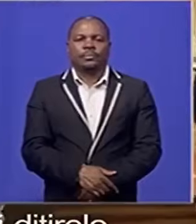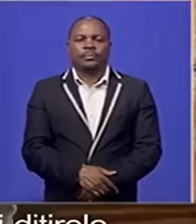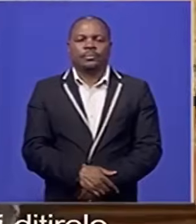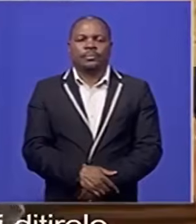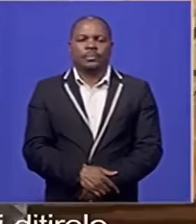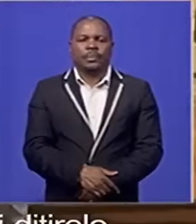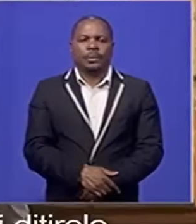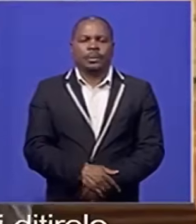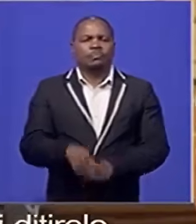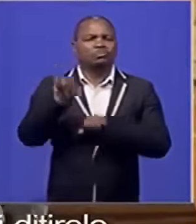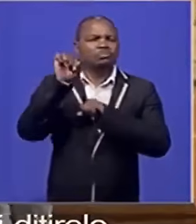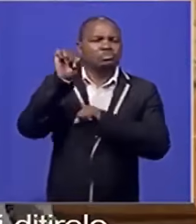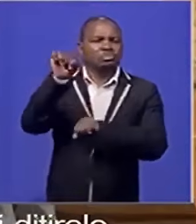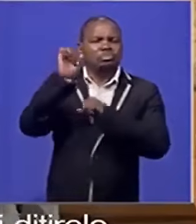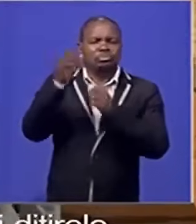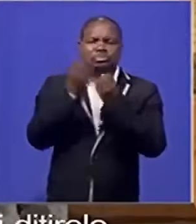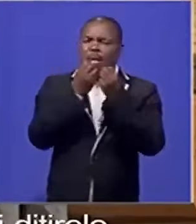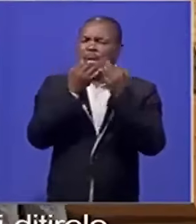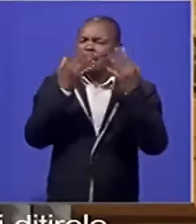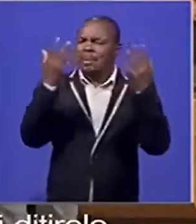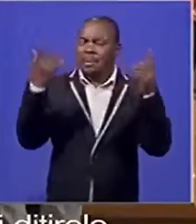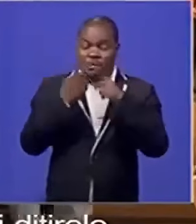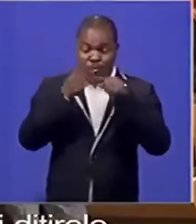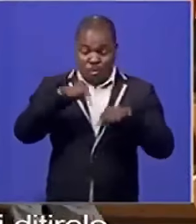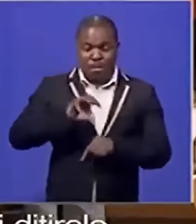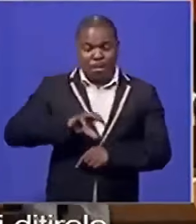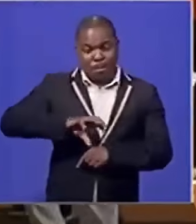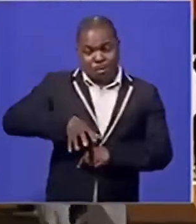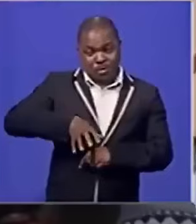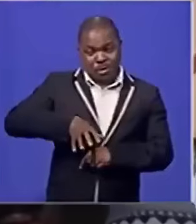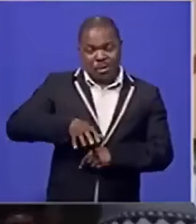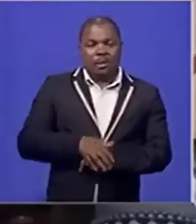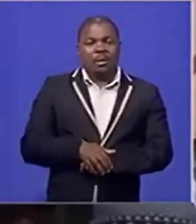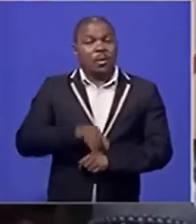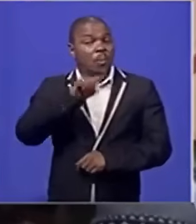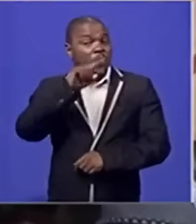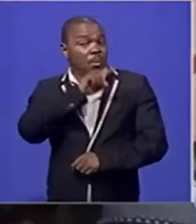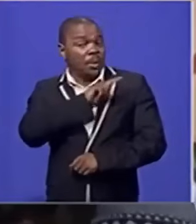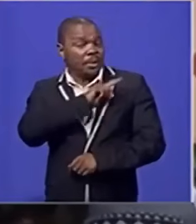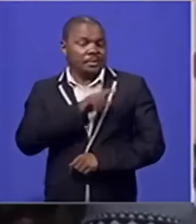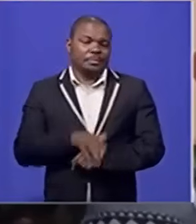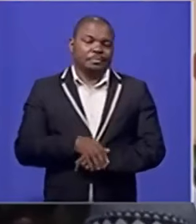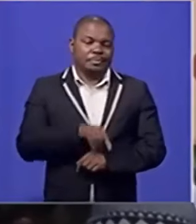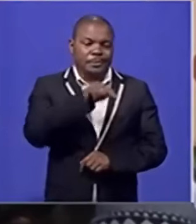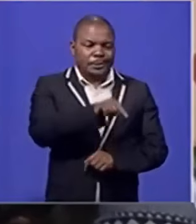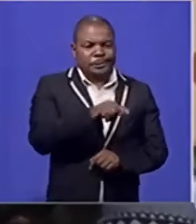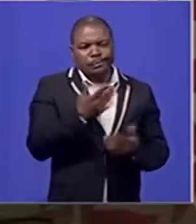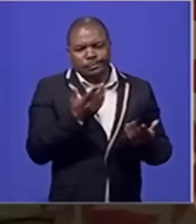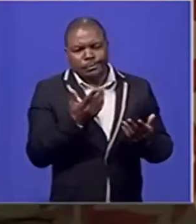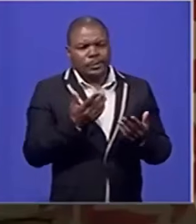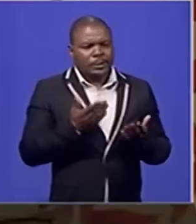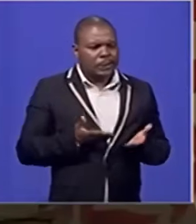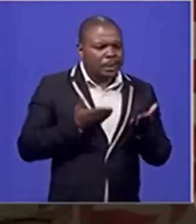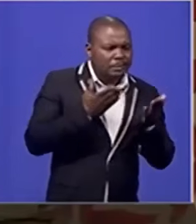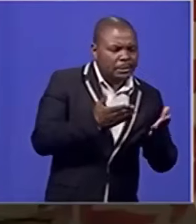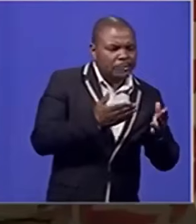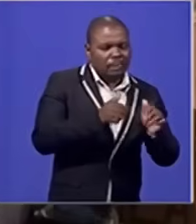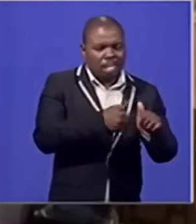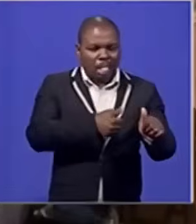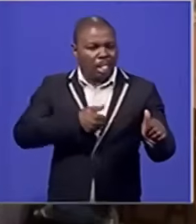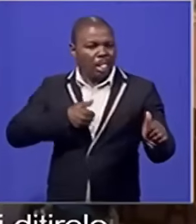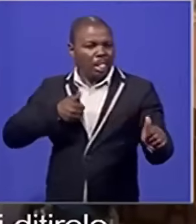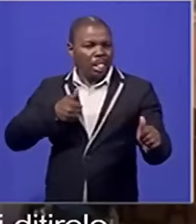Go nnile le ditshupetso di le dintsi go ralala porofense seo e le ka ntlha ya tshalelo morago mo mererong ya thebolo ya ditirelo le